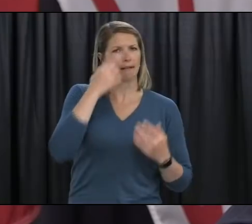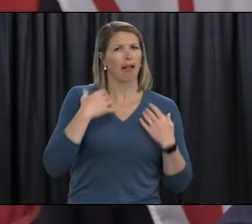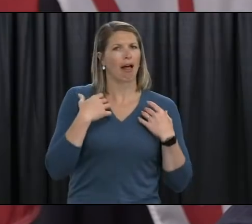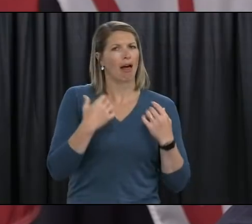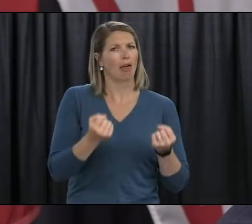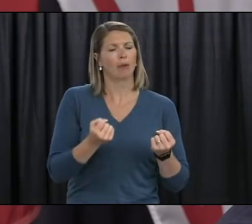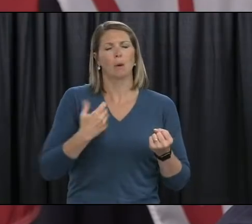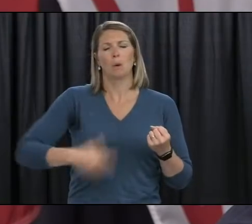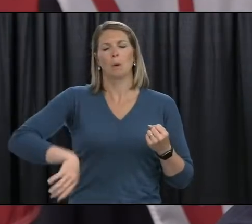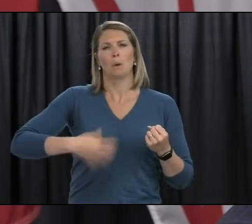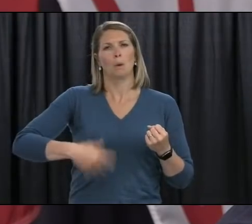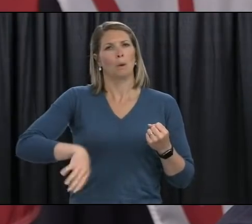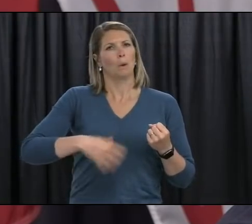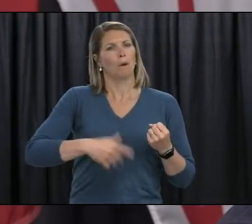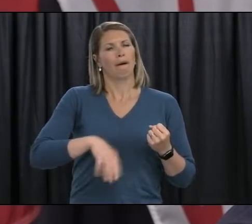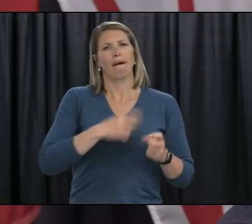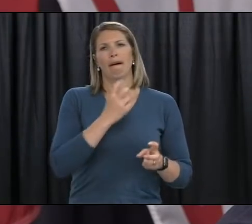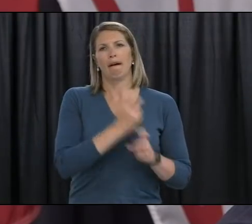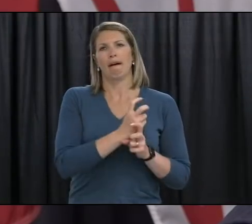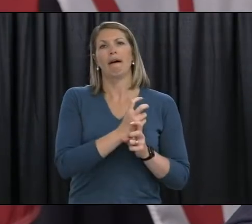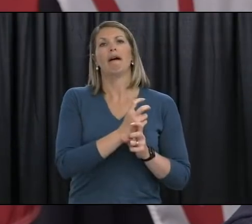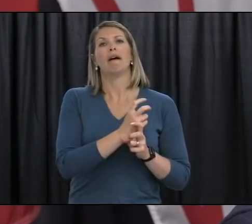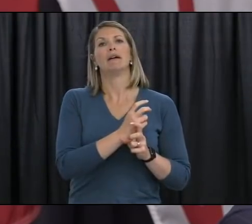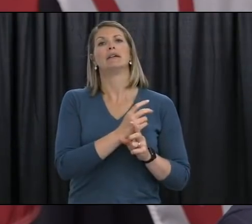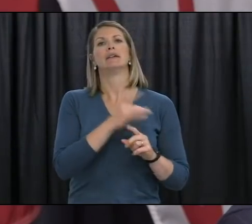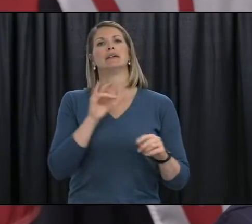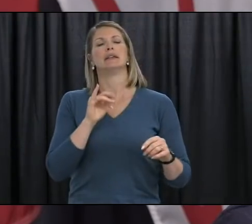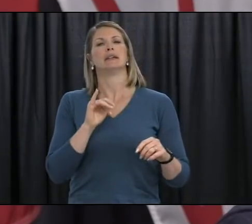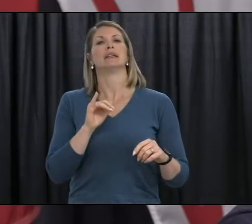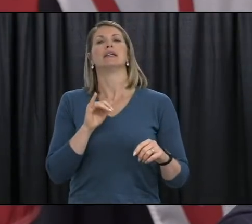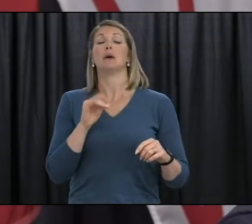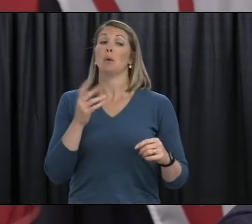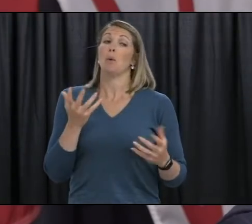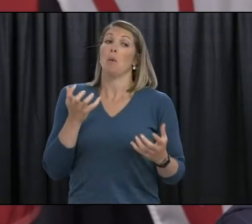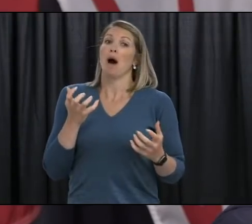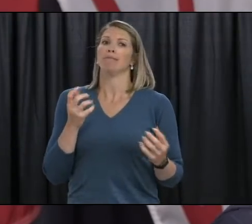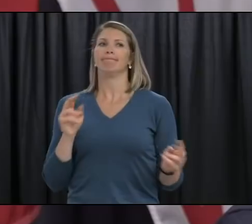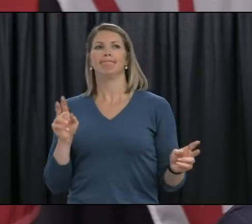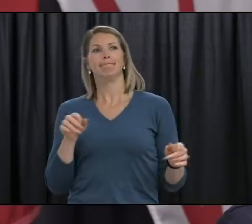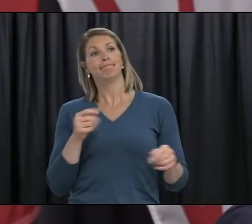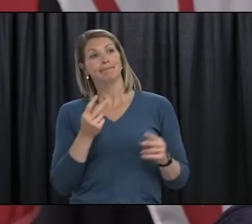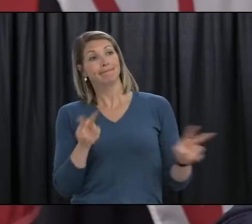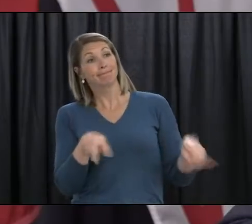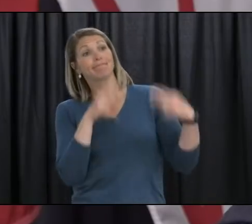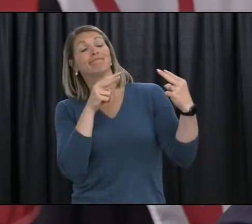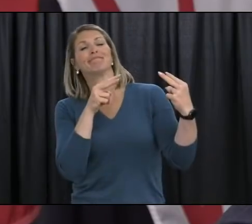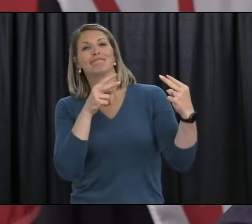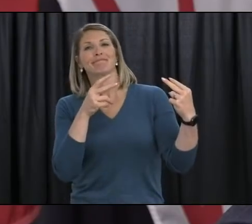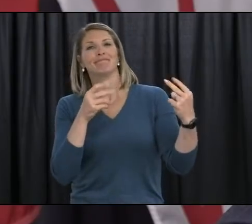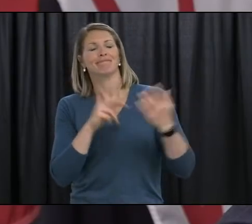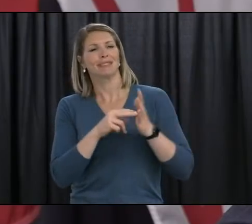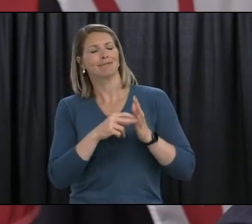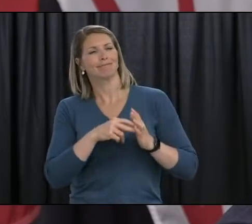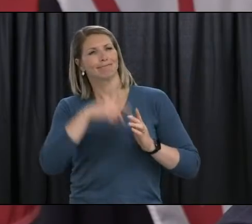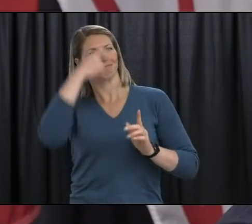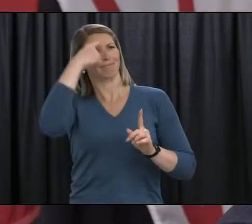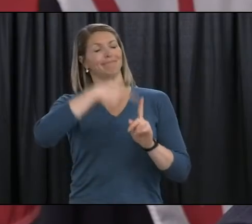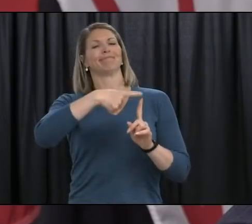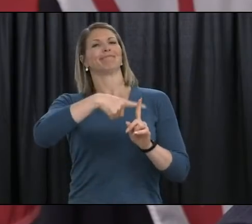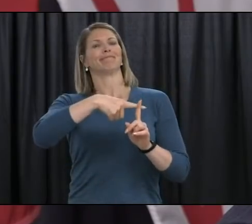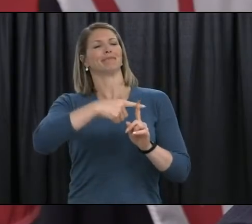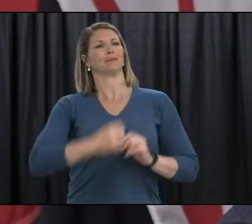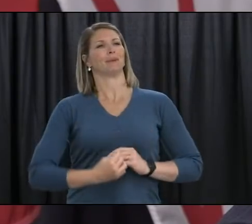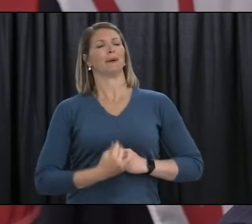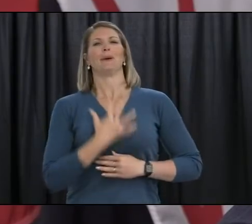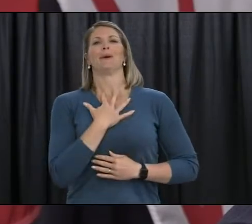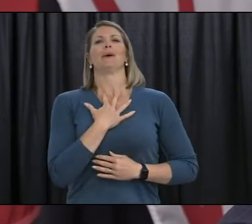in those long-term care homes or personal care homes. There's a health benefit to that as well, but COVID adds a new element to this that we must